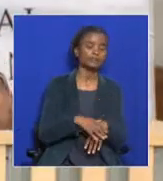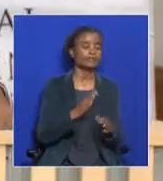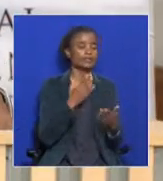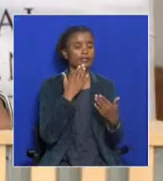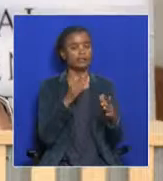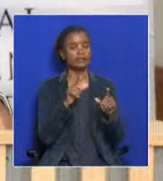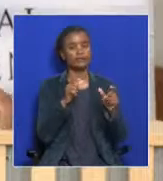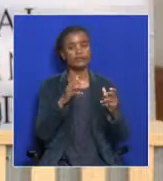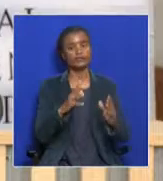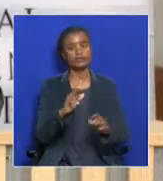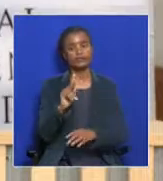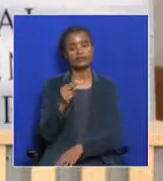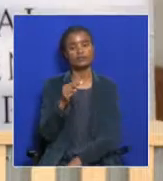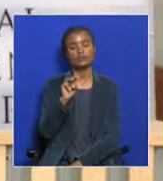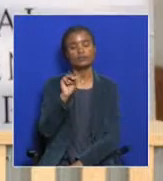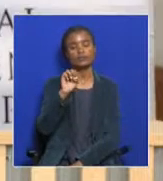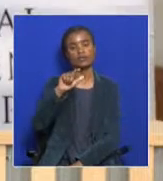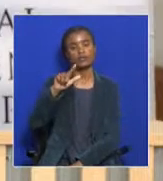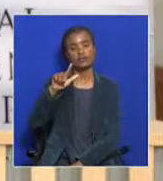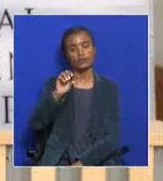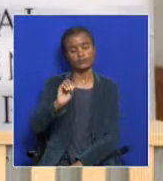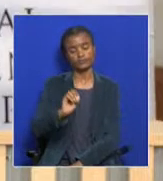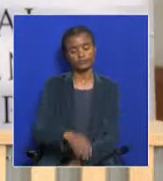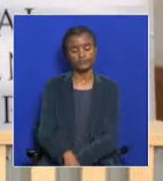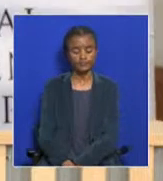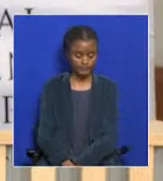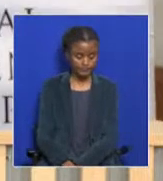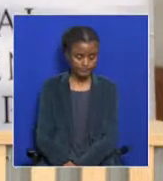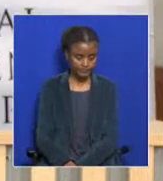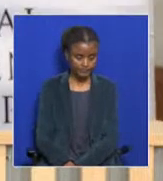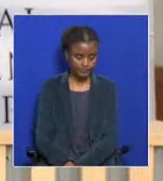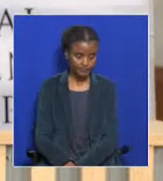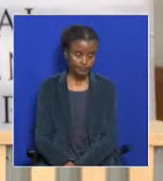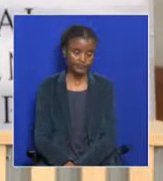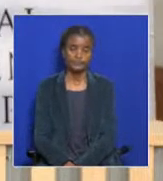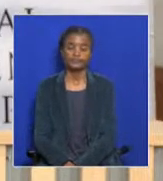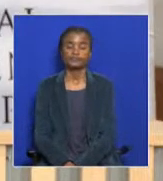Colonel, we are